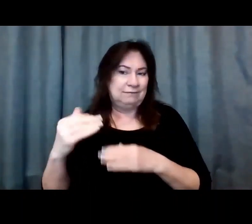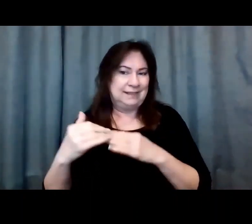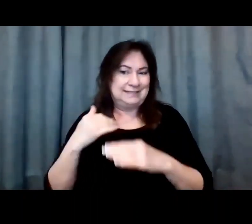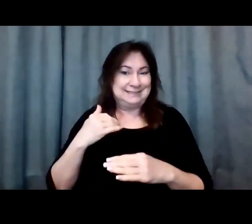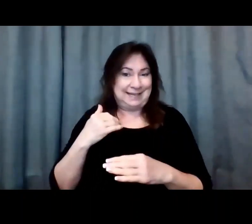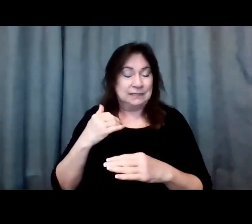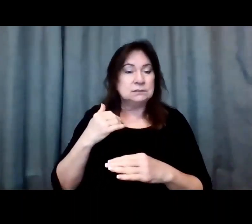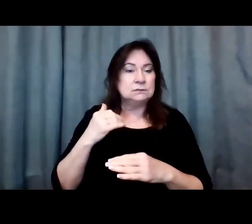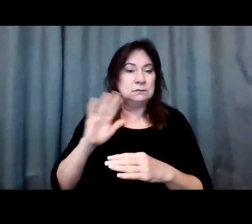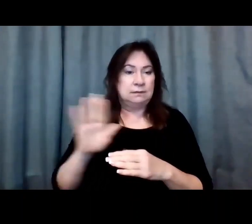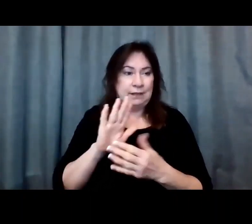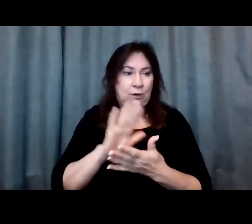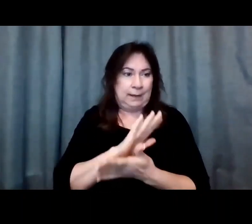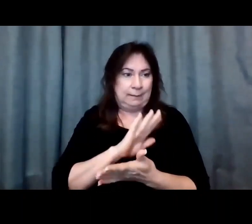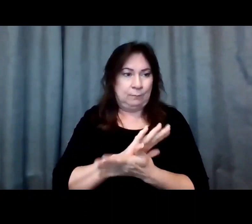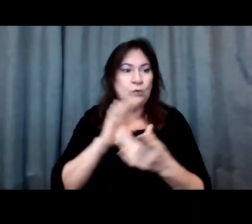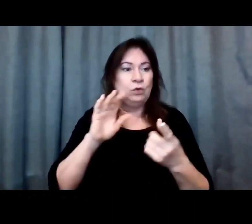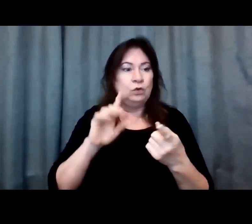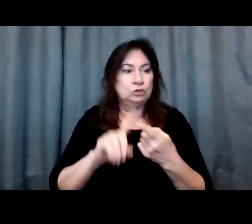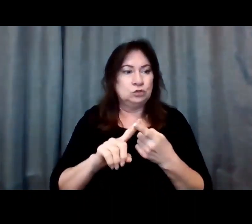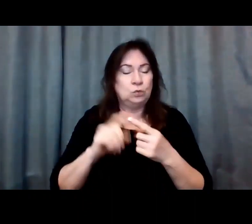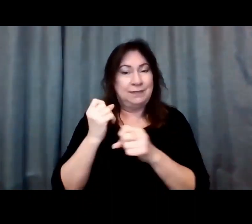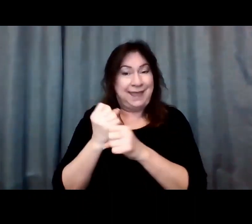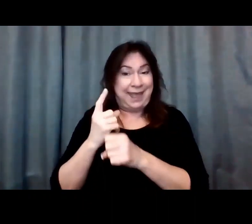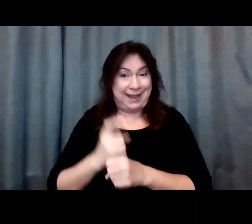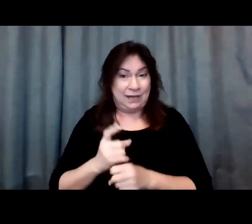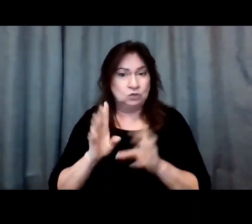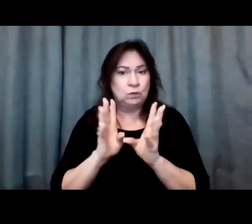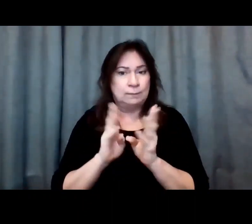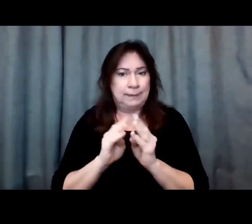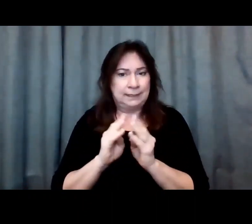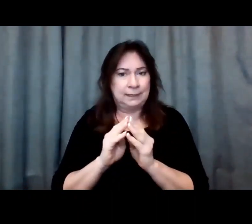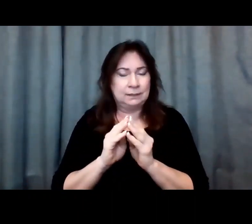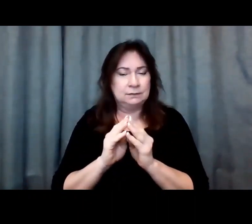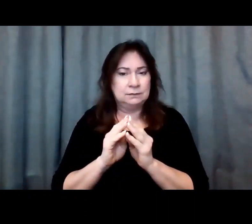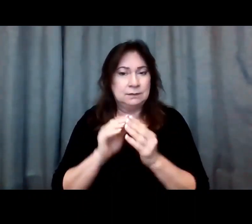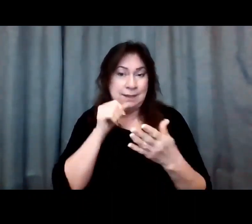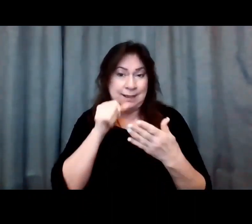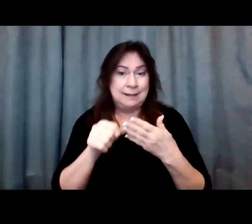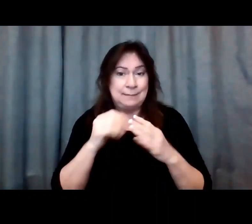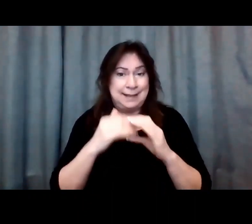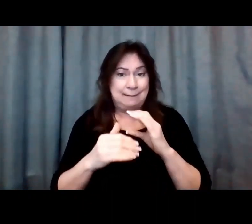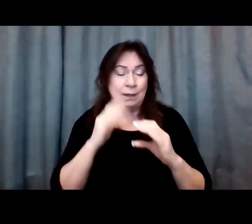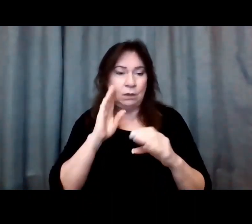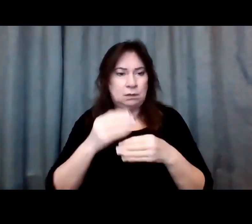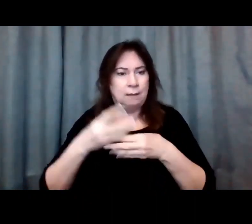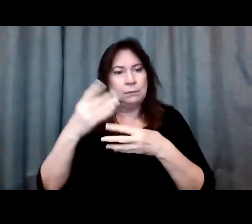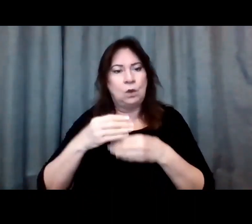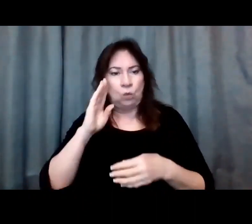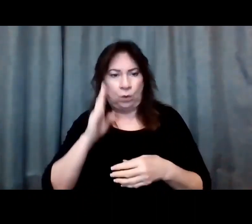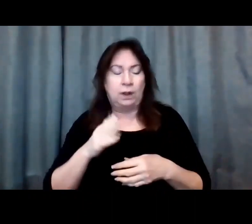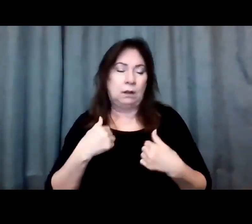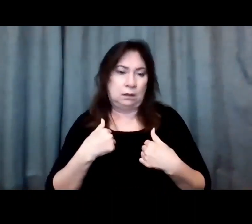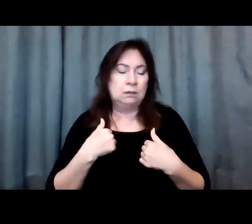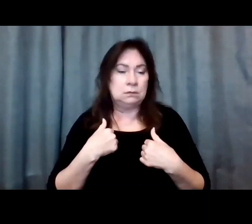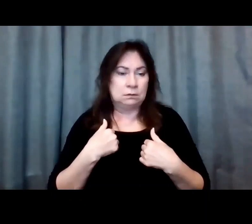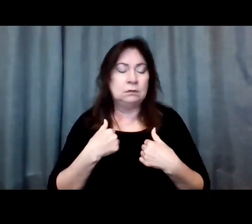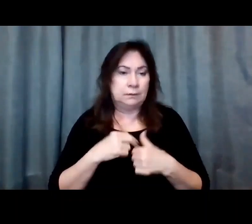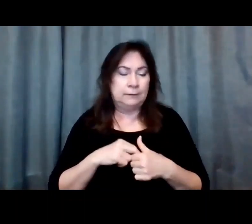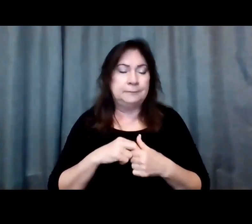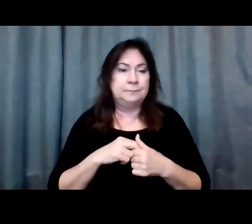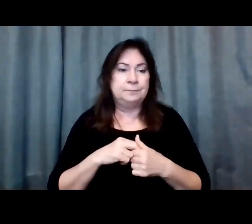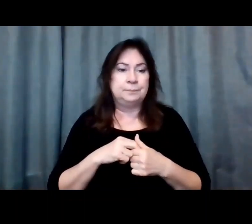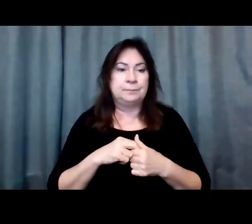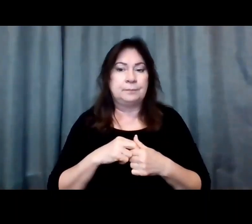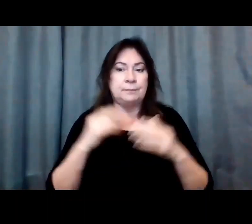their paper to the annual meeting mailbox, we will upload it for them. Okay. So now I